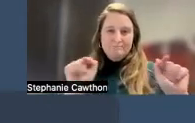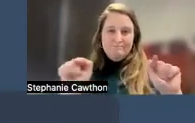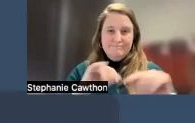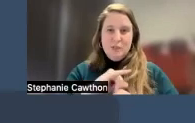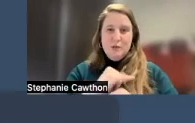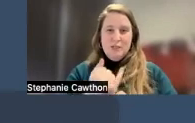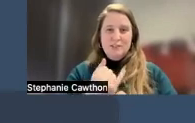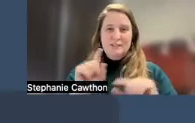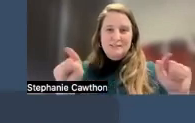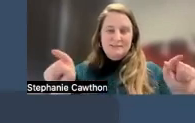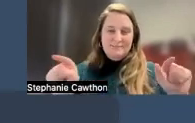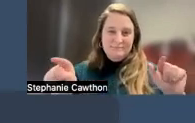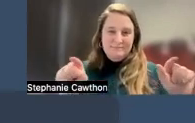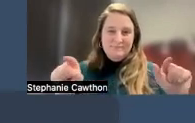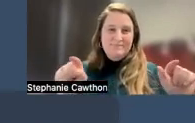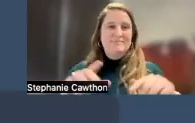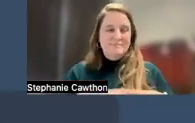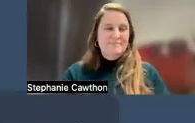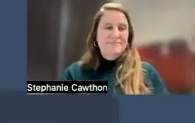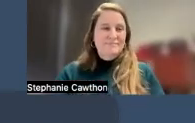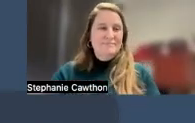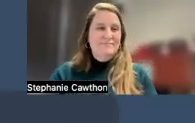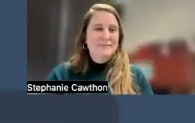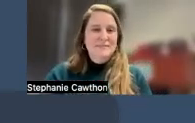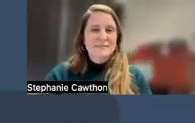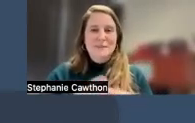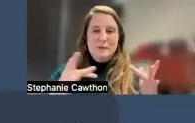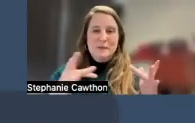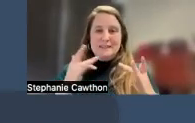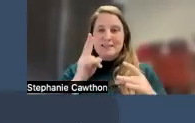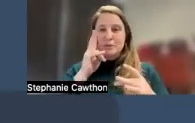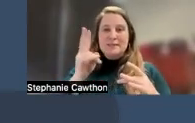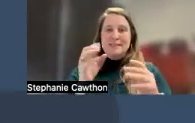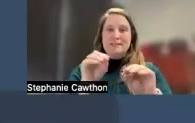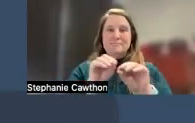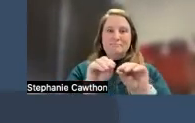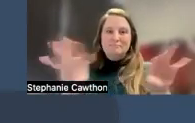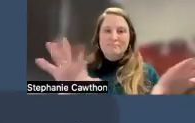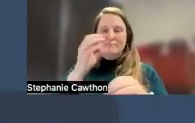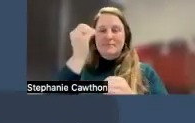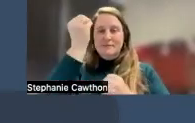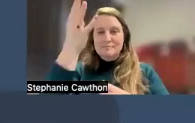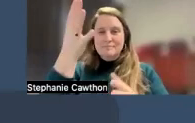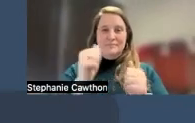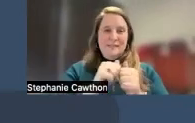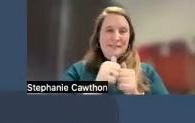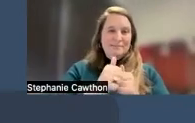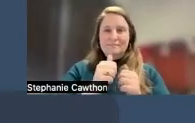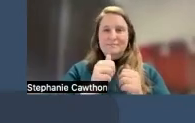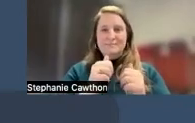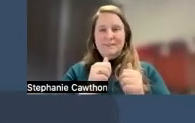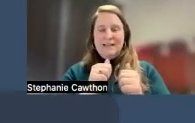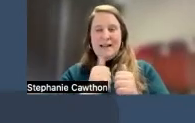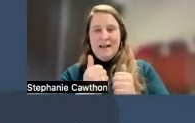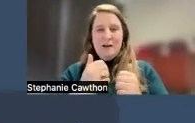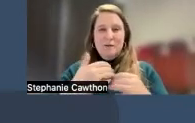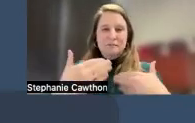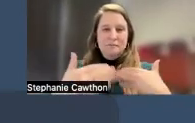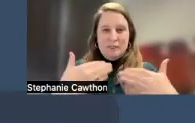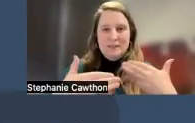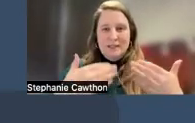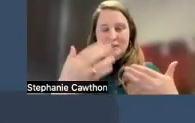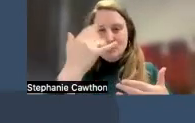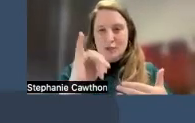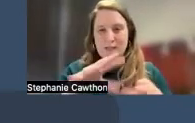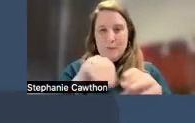So we've got a couple of teams of people on these projects that we're working on to get these presentations ready to go. We're excited about